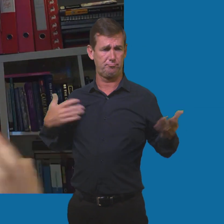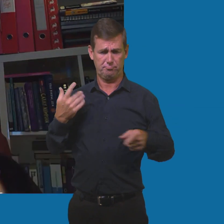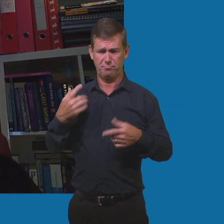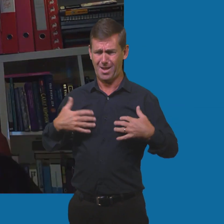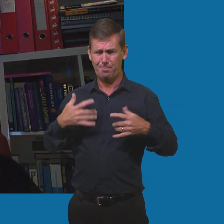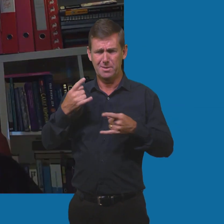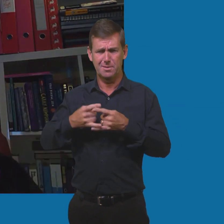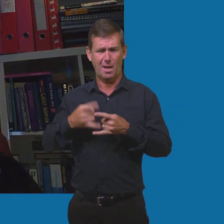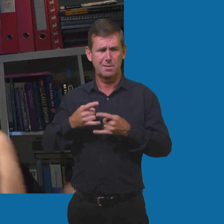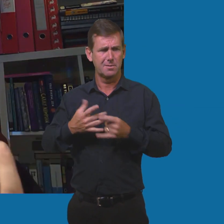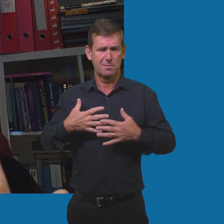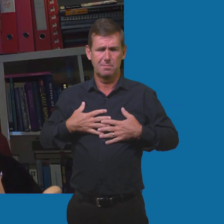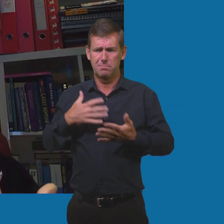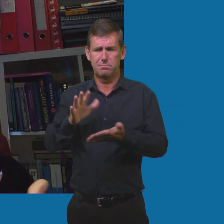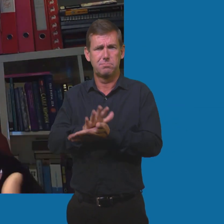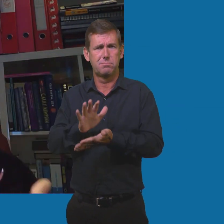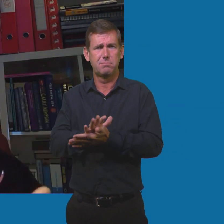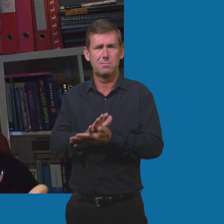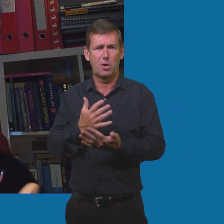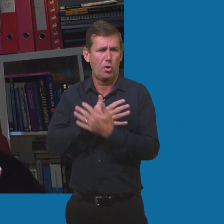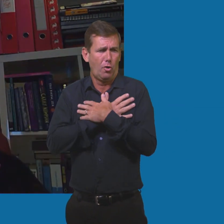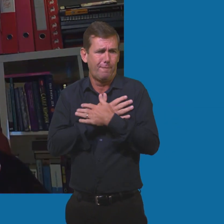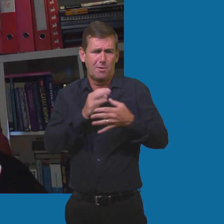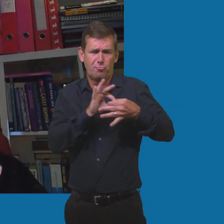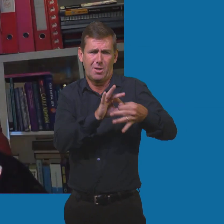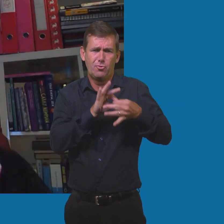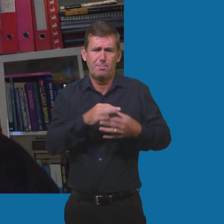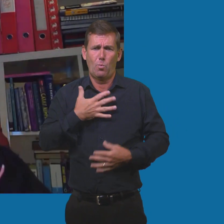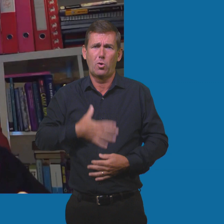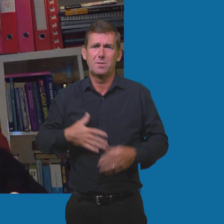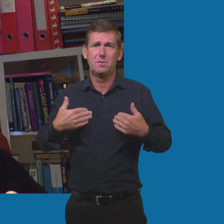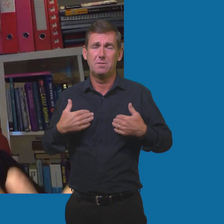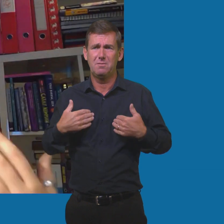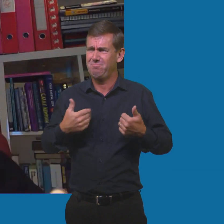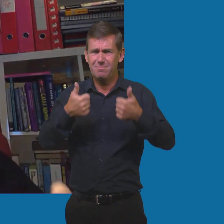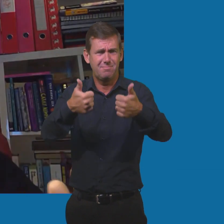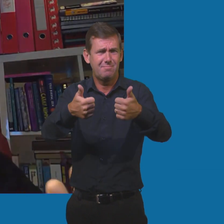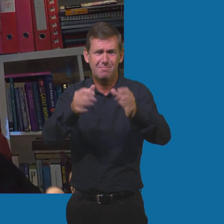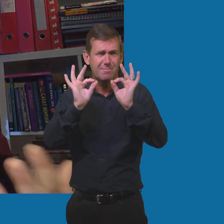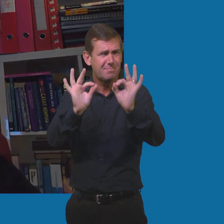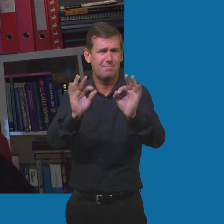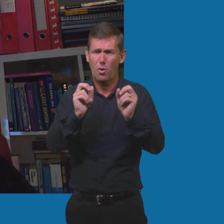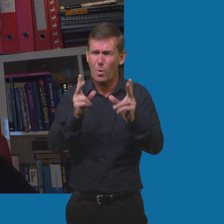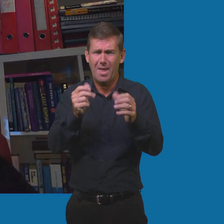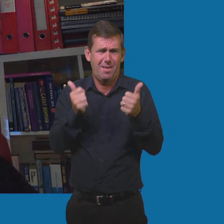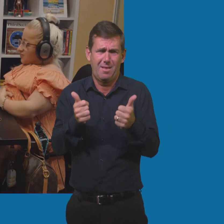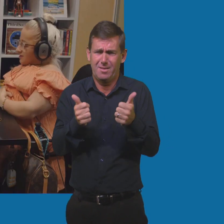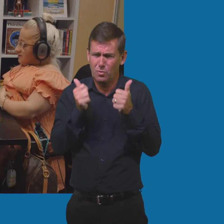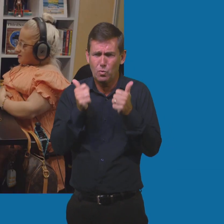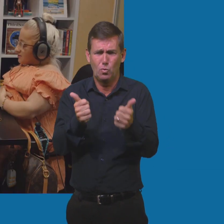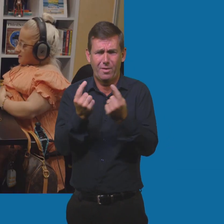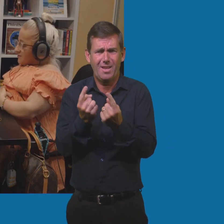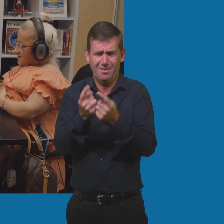sexual beings or people who want to have loving relationships or both. And that's okay. That's a good thing. And we should be celebrating that.